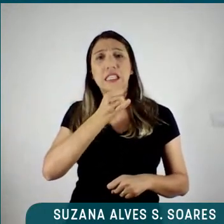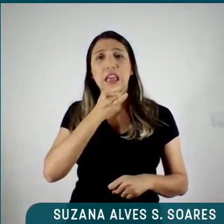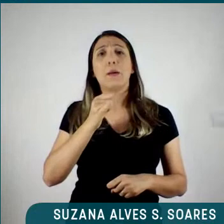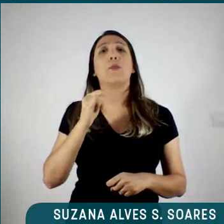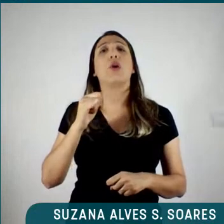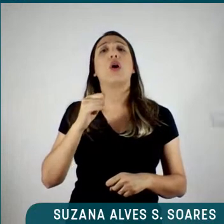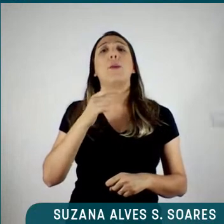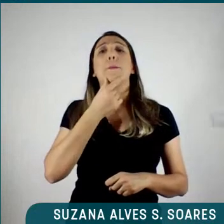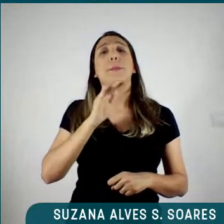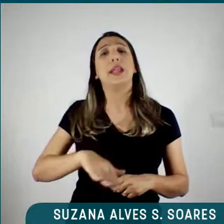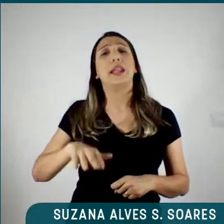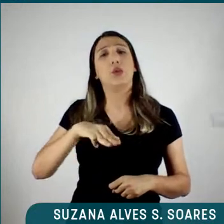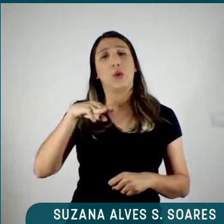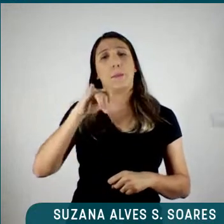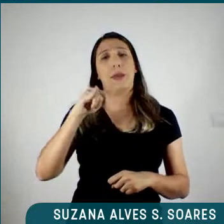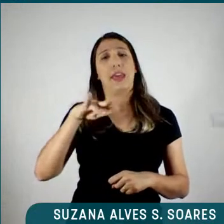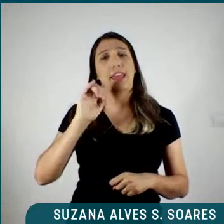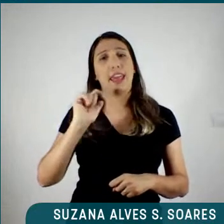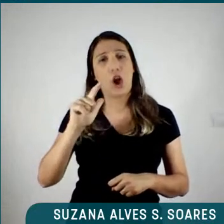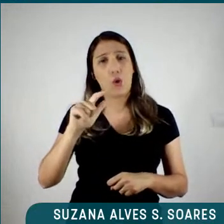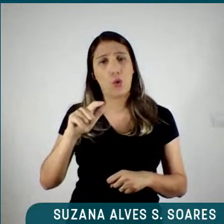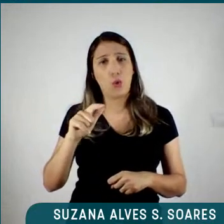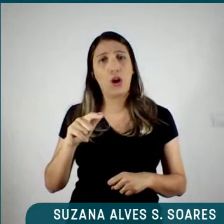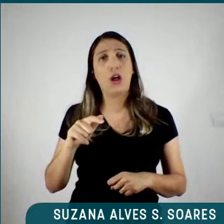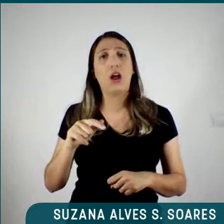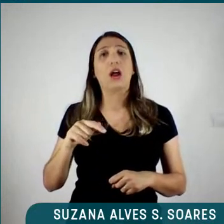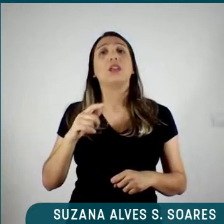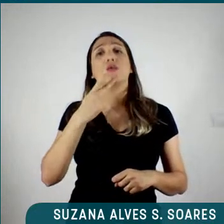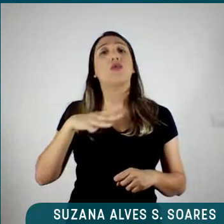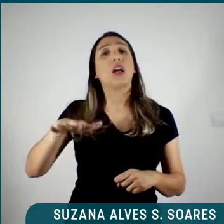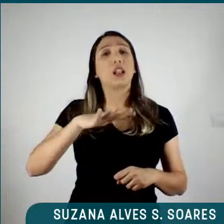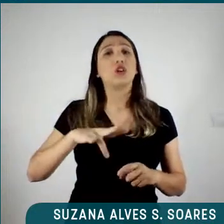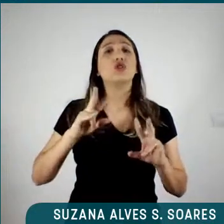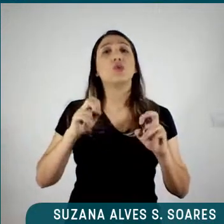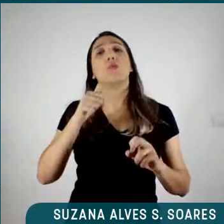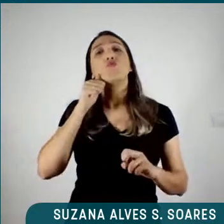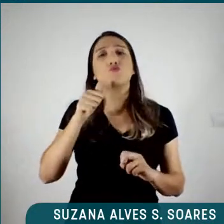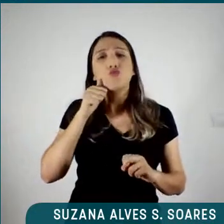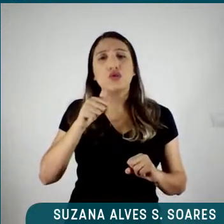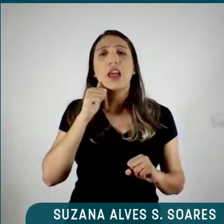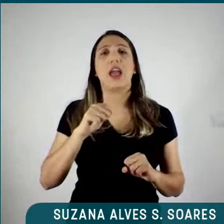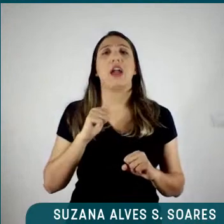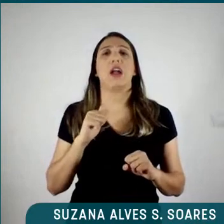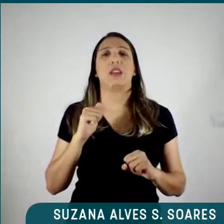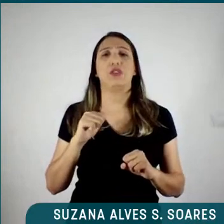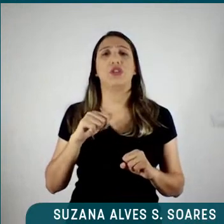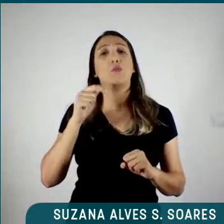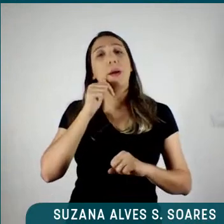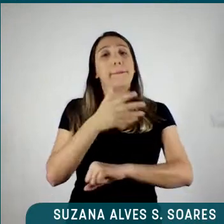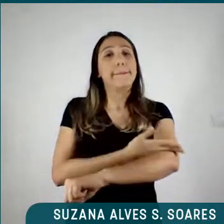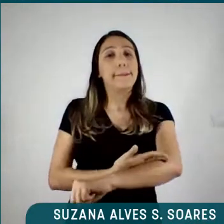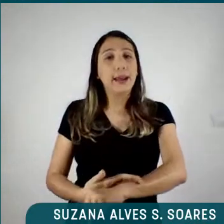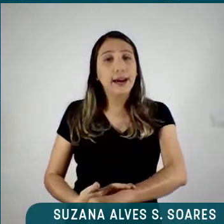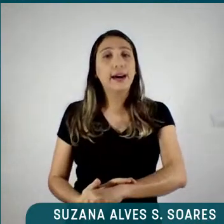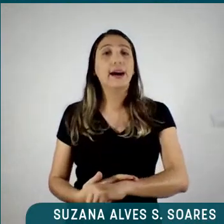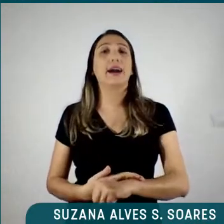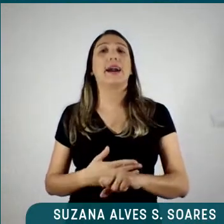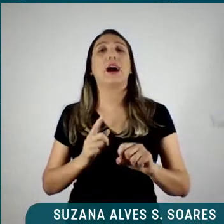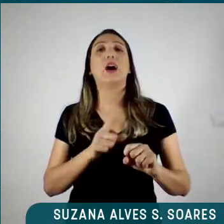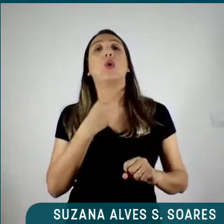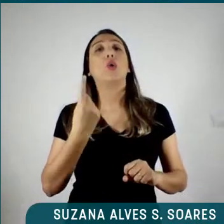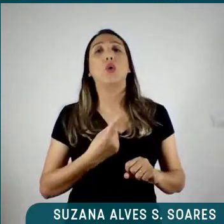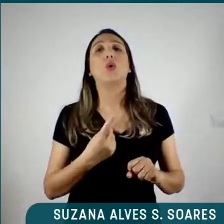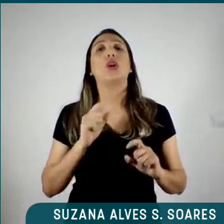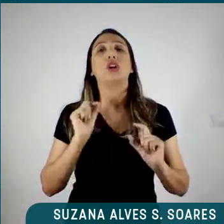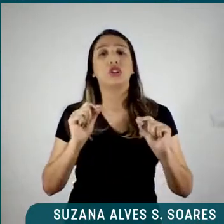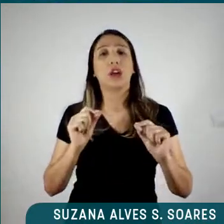power against women. And you talked about the example of Miguel, the boy who